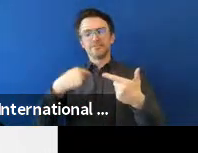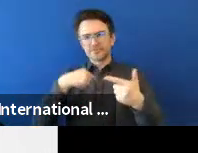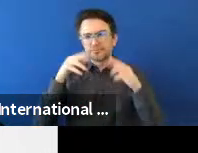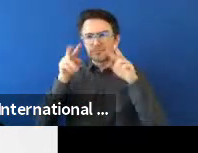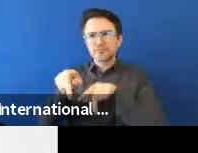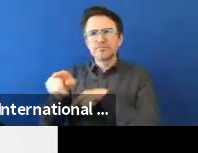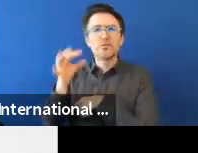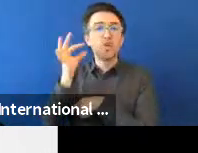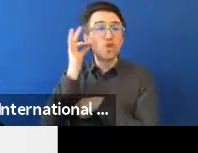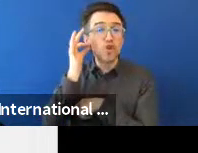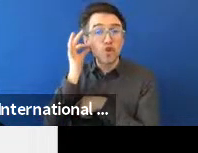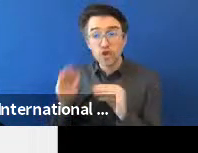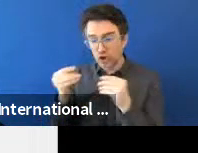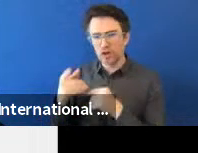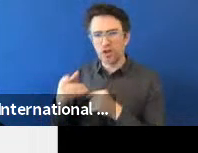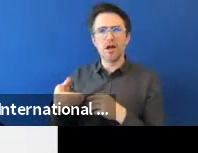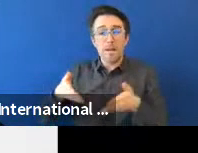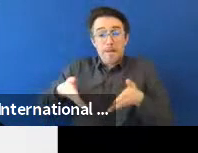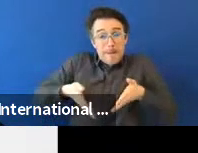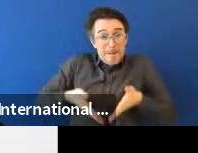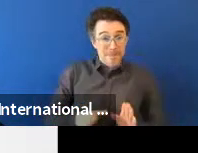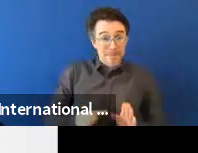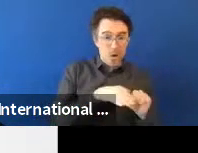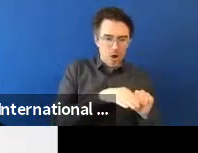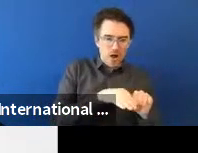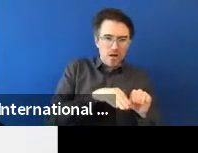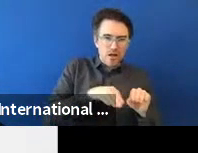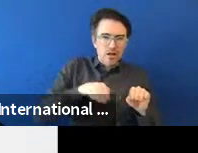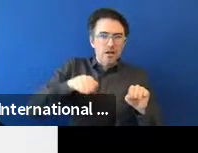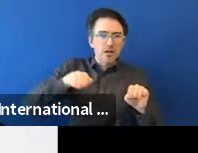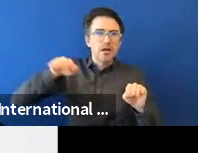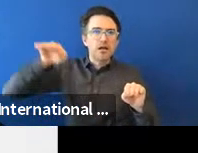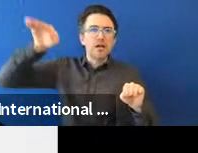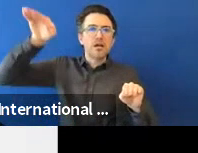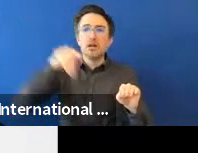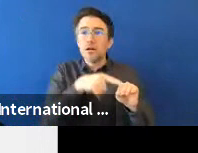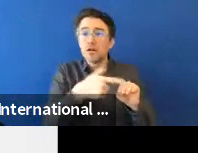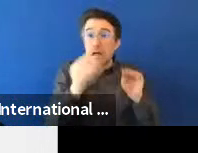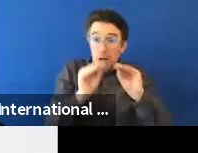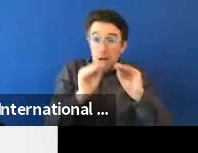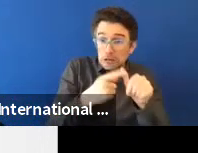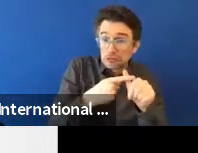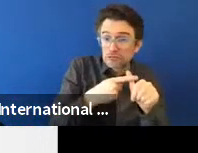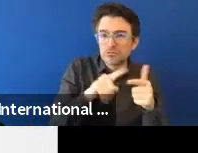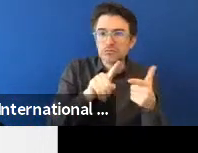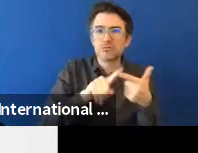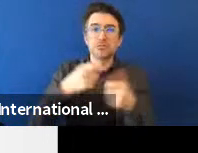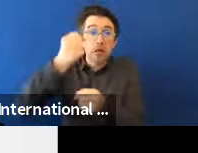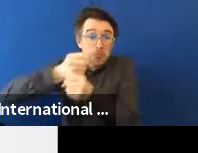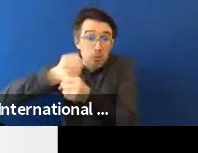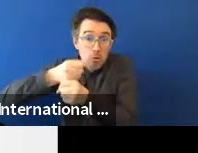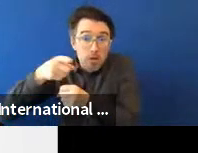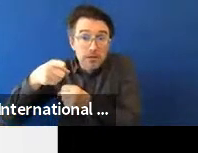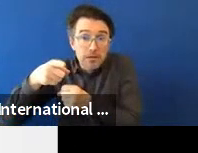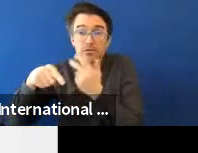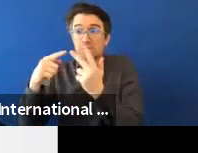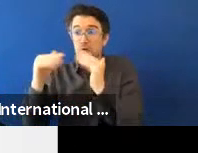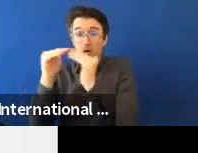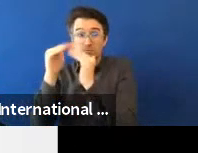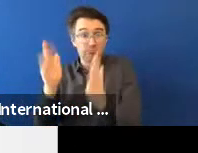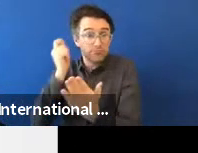a result, women's data in China has been improved dramatically. For example, China